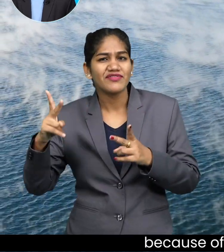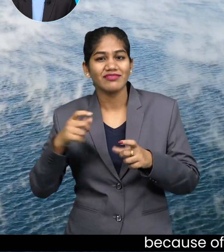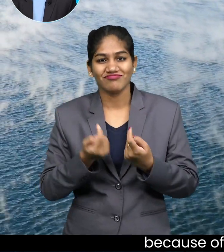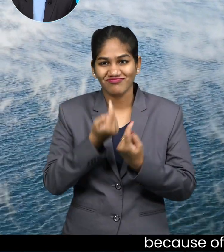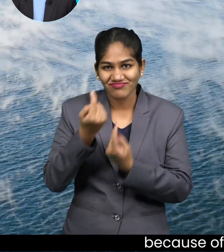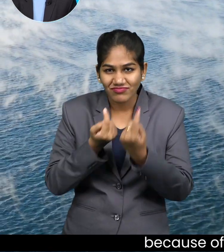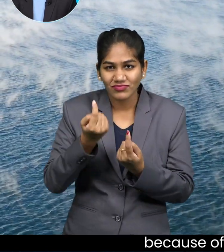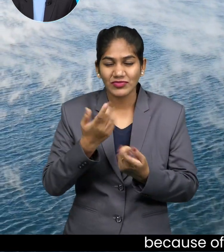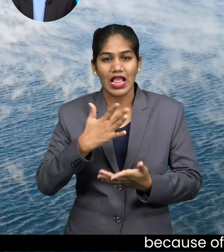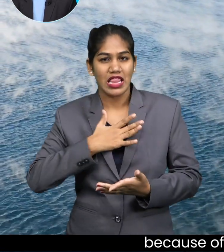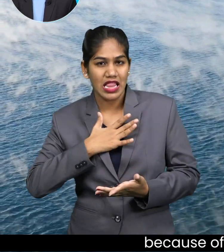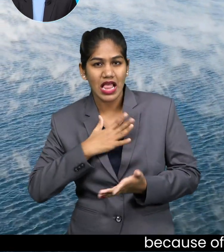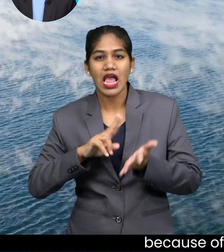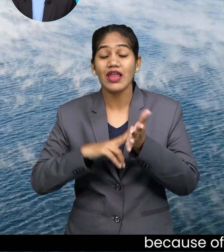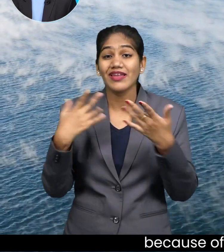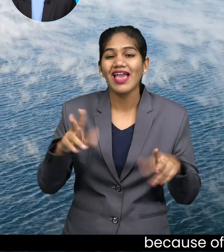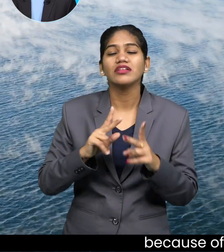activities.